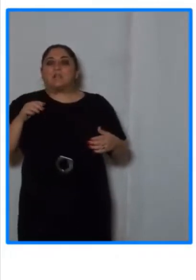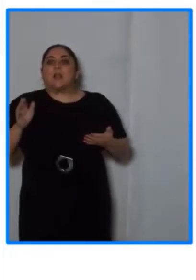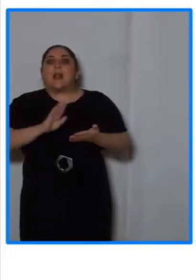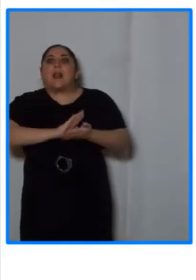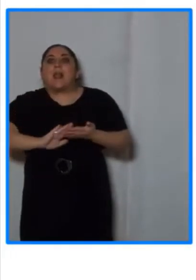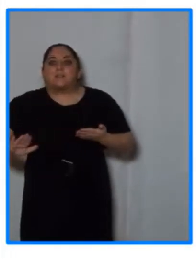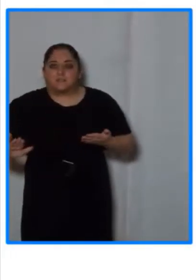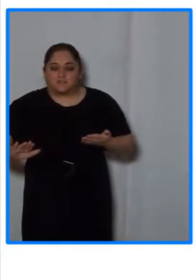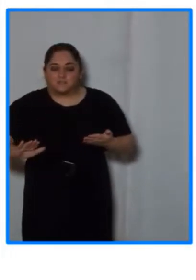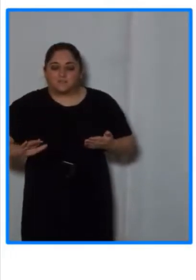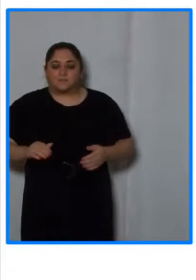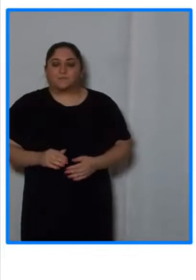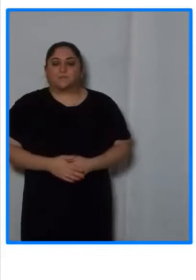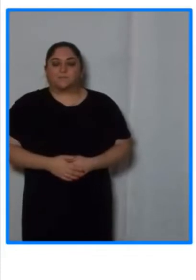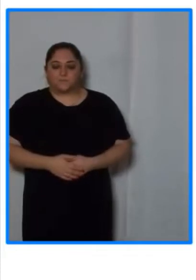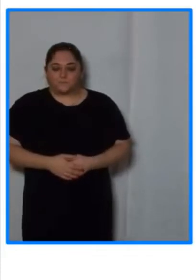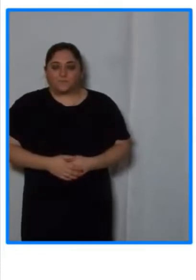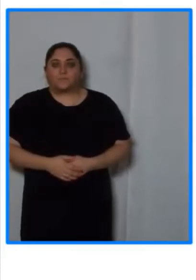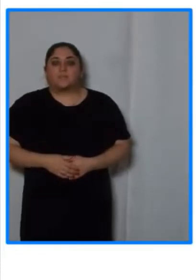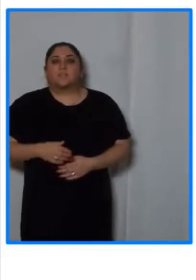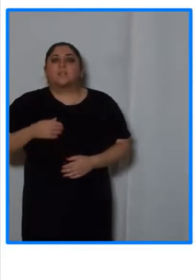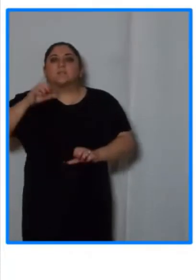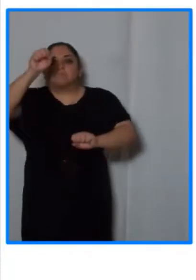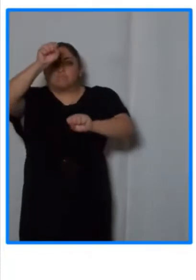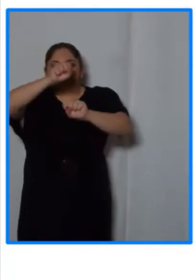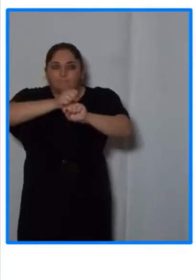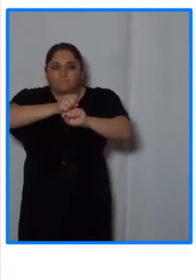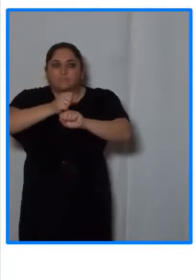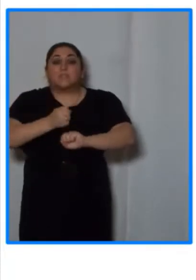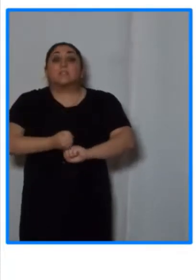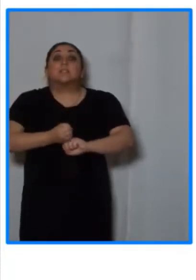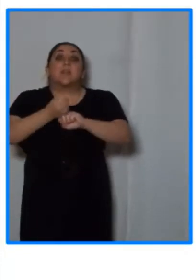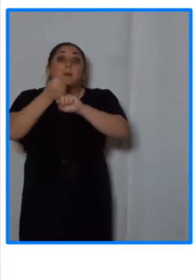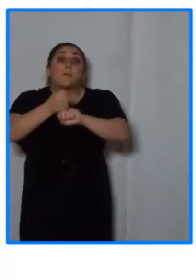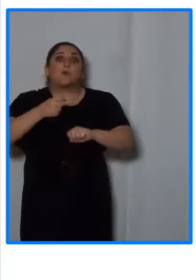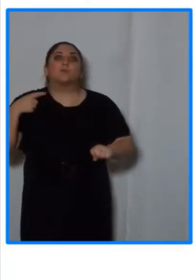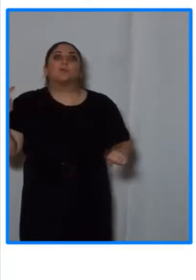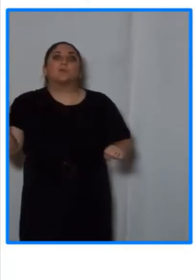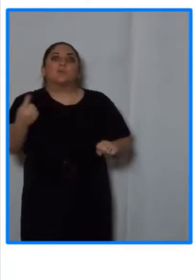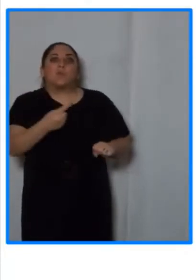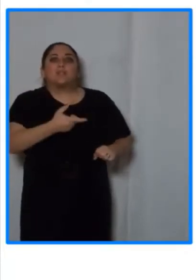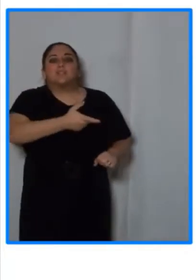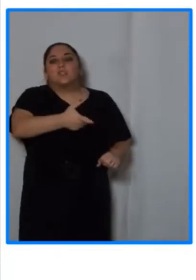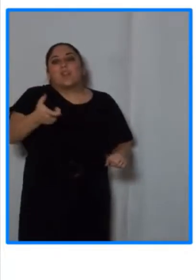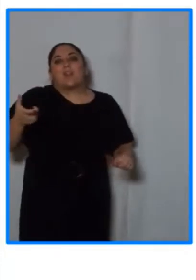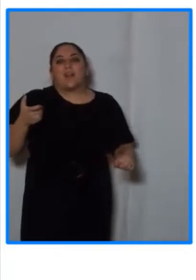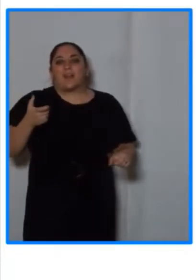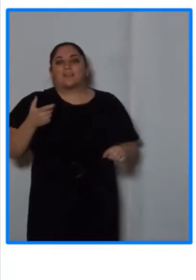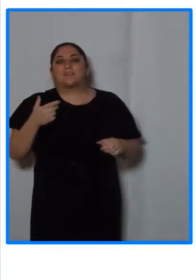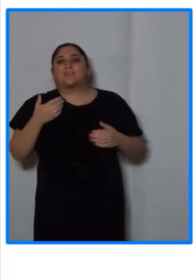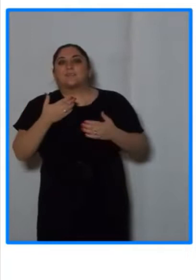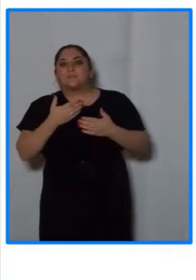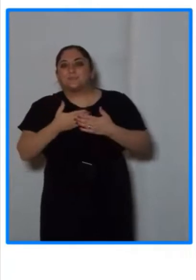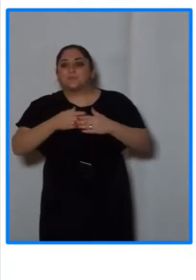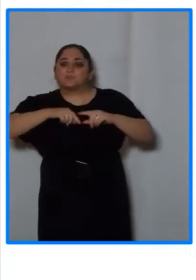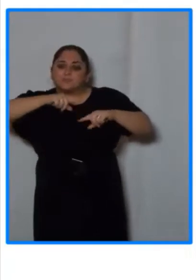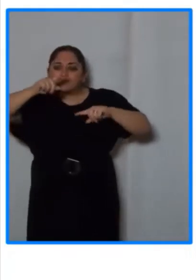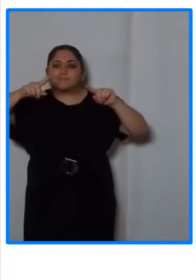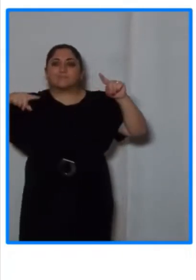mistake. So in a nutshell, you can't support only one way of operating on the website. There are different